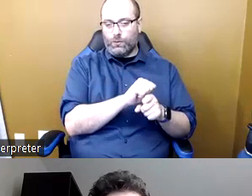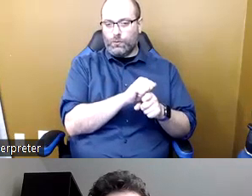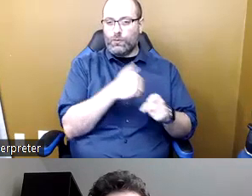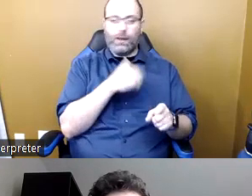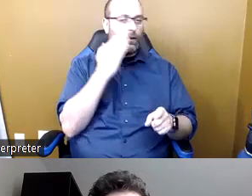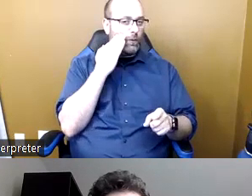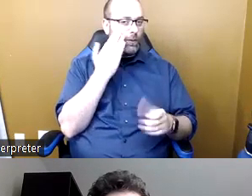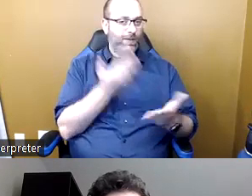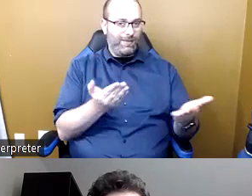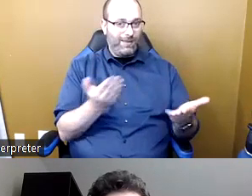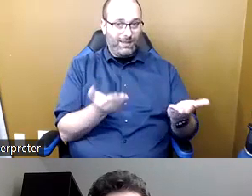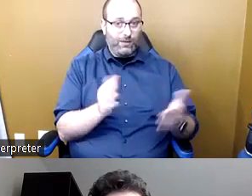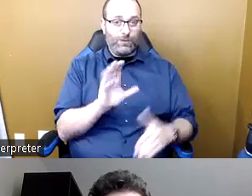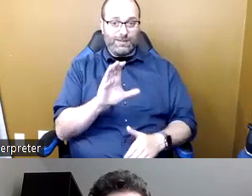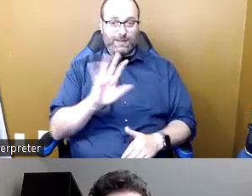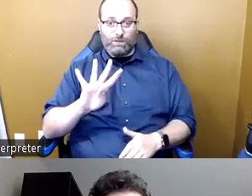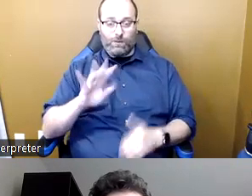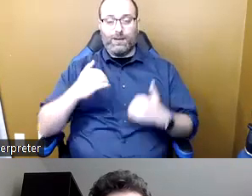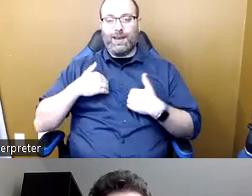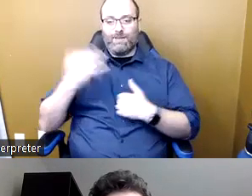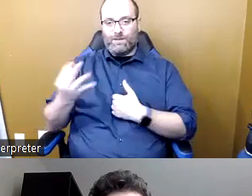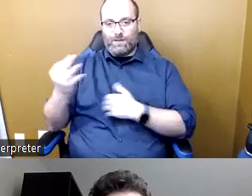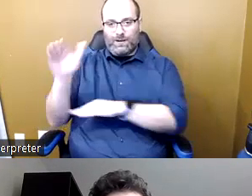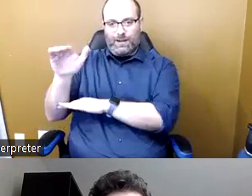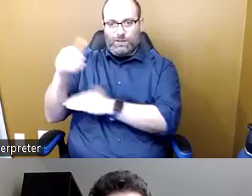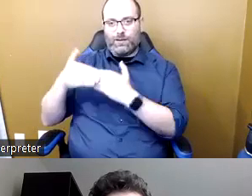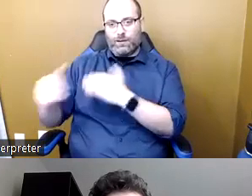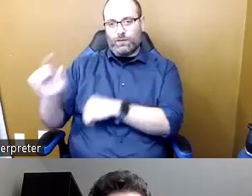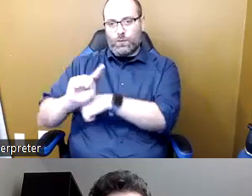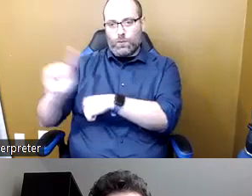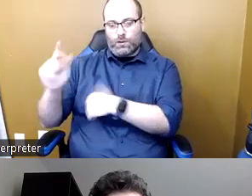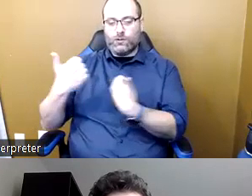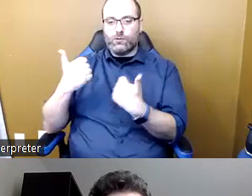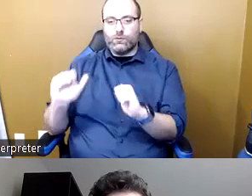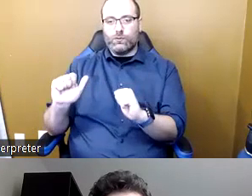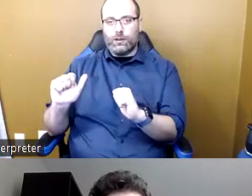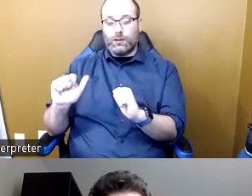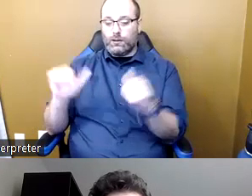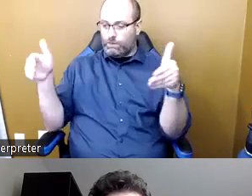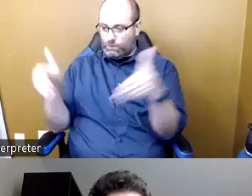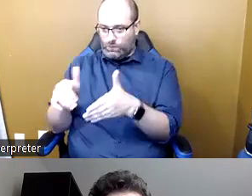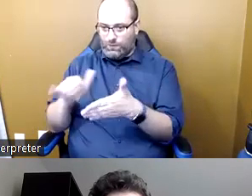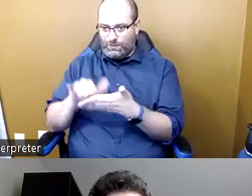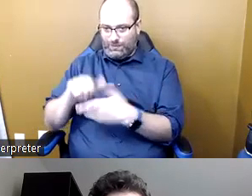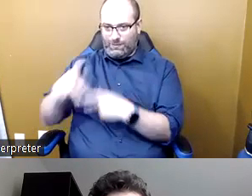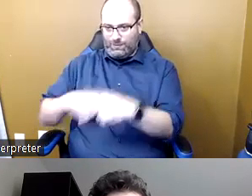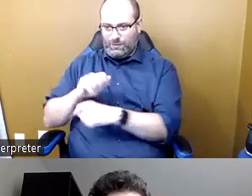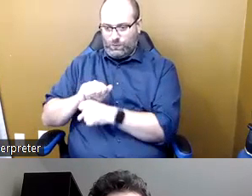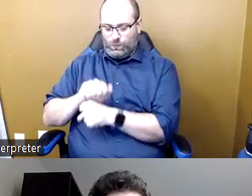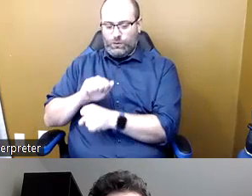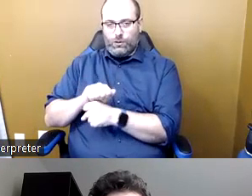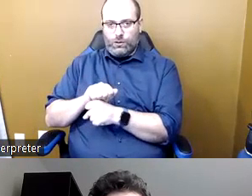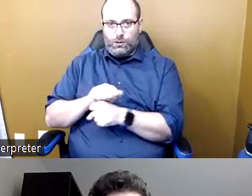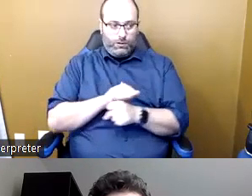that we do at C4 is having Friday afternoons after 1 p.m. try to be for that kind of work, and